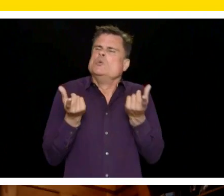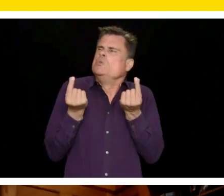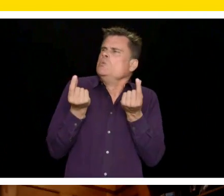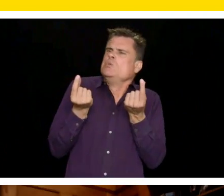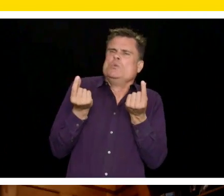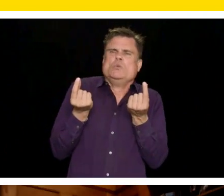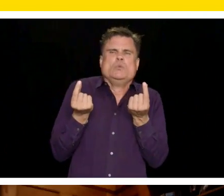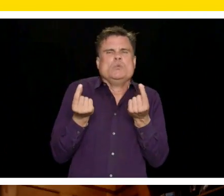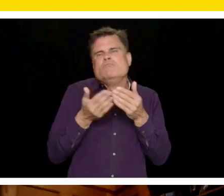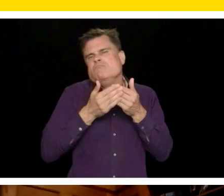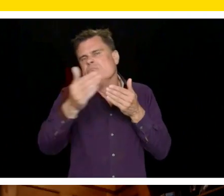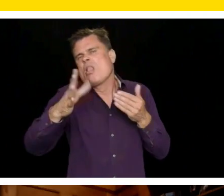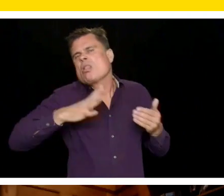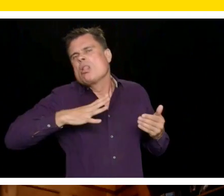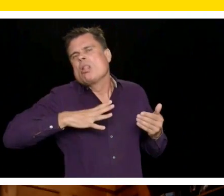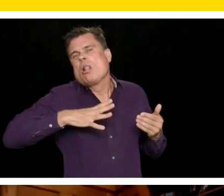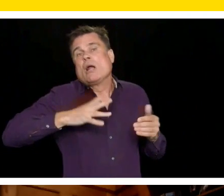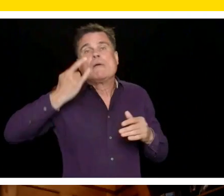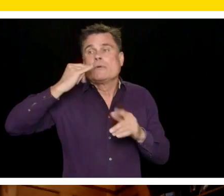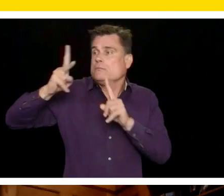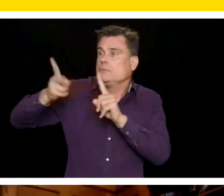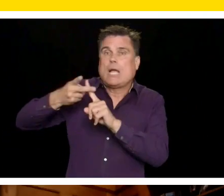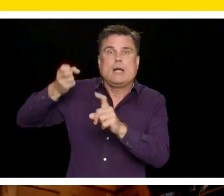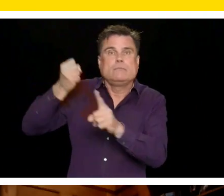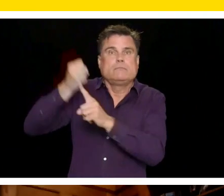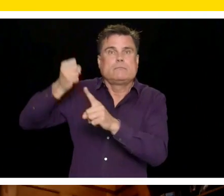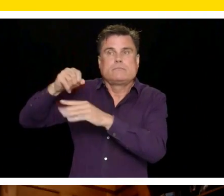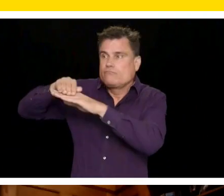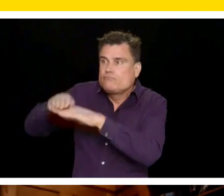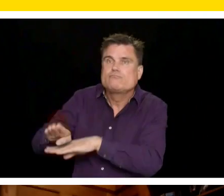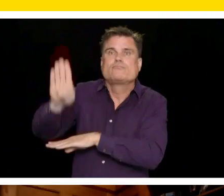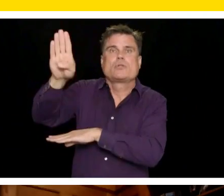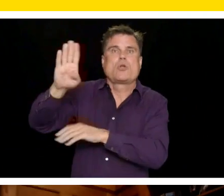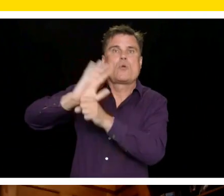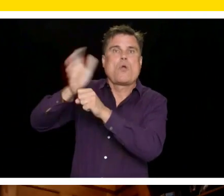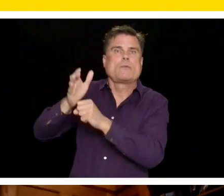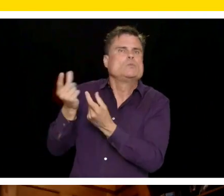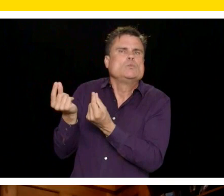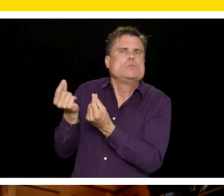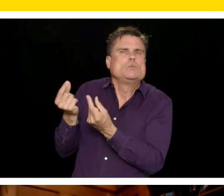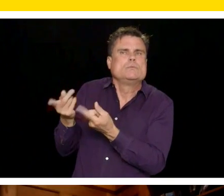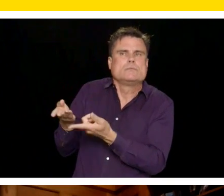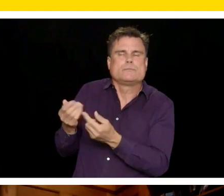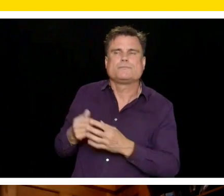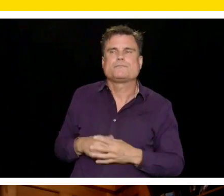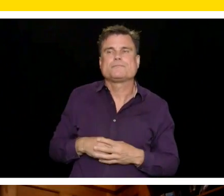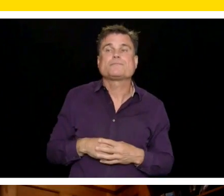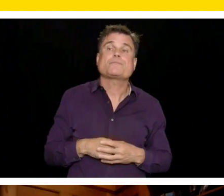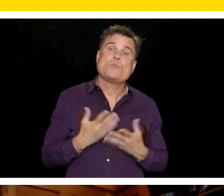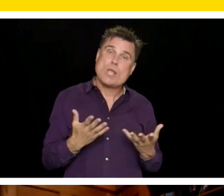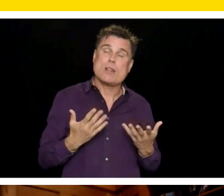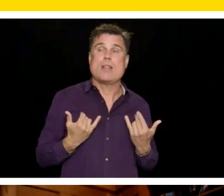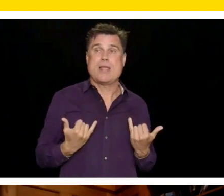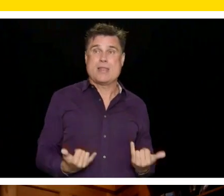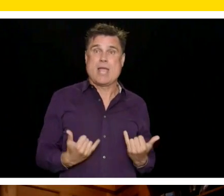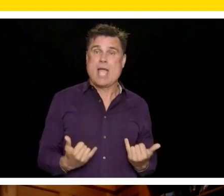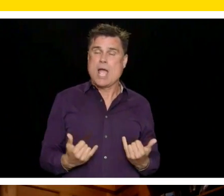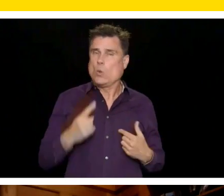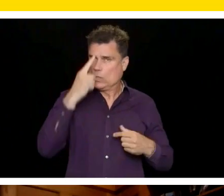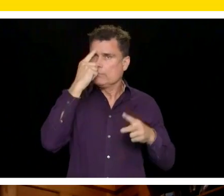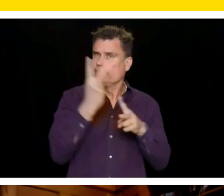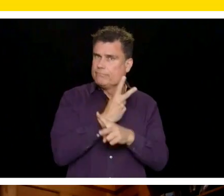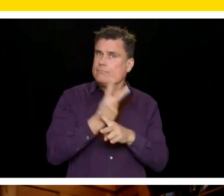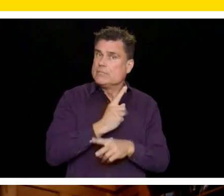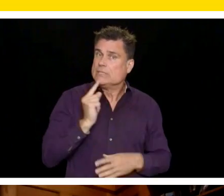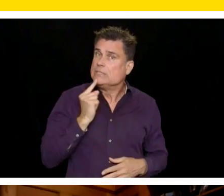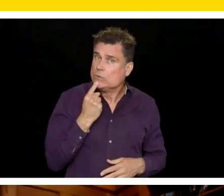right now, taking this seriously and reducing the spread of COVID-19 and taking all those serious measures, important measures,